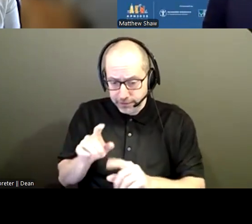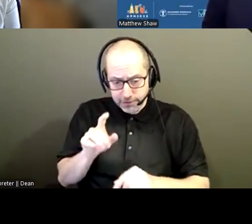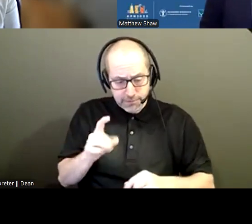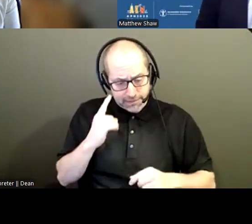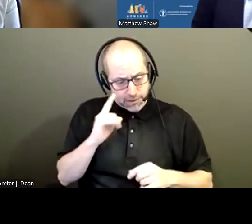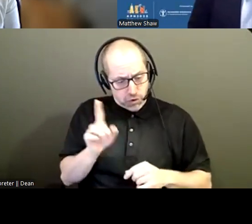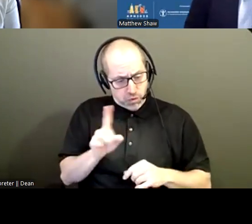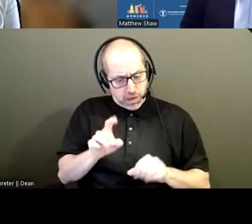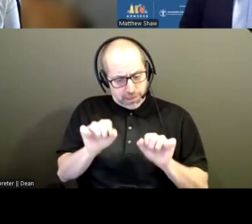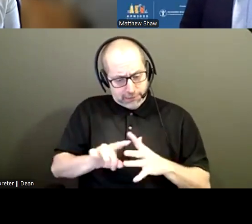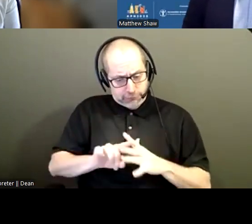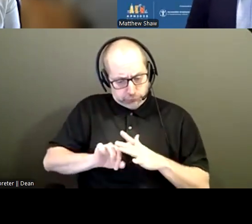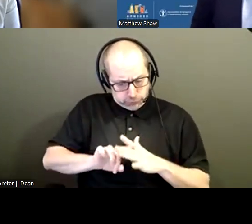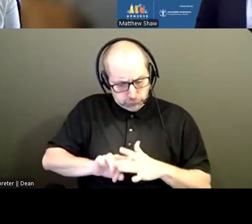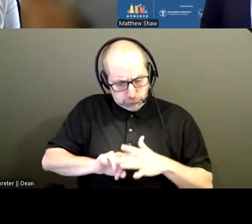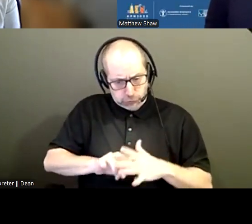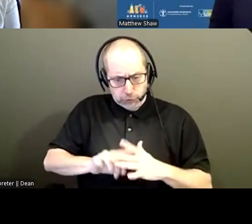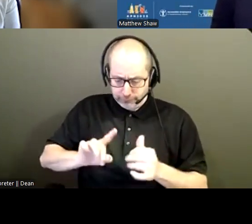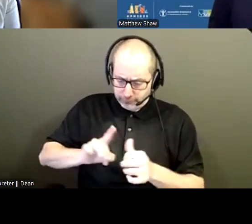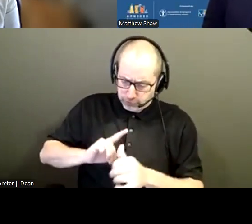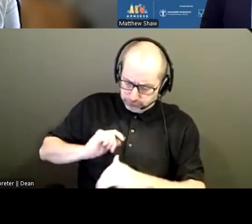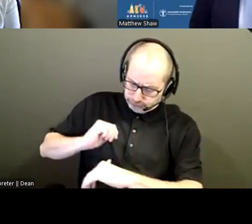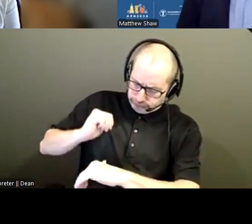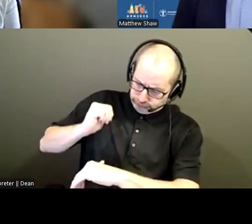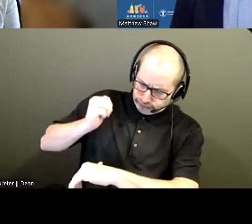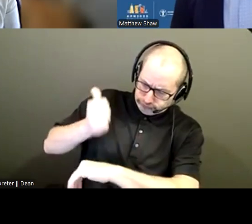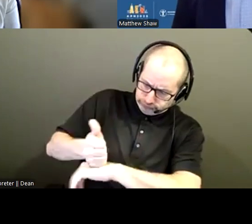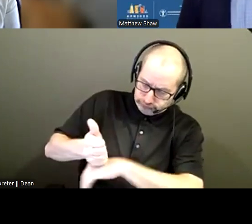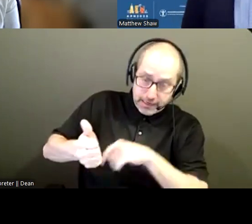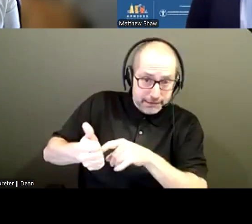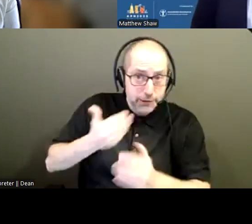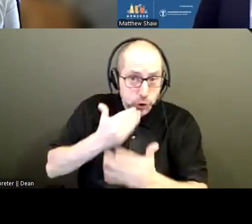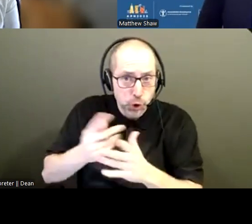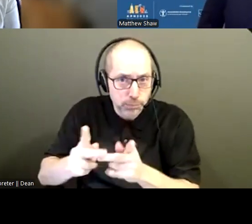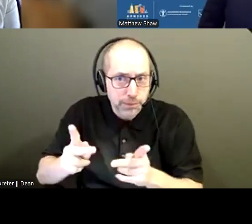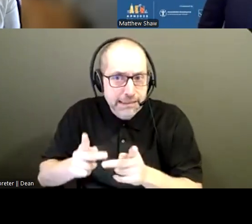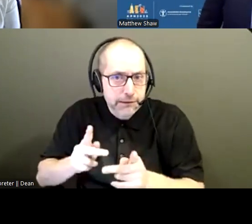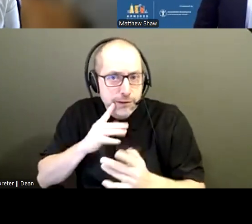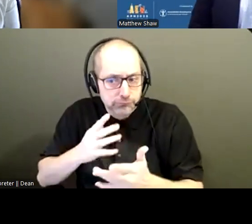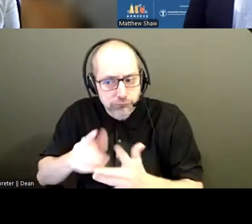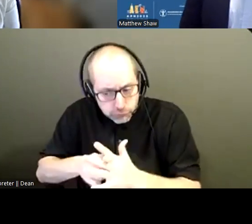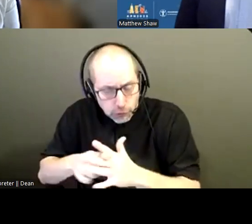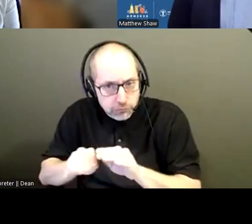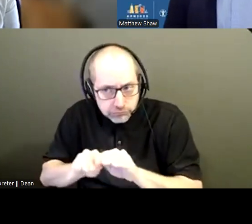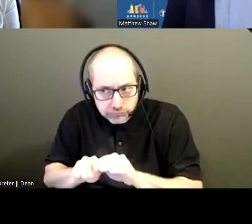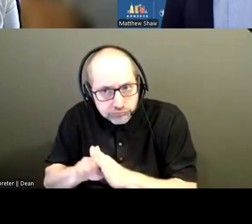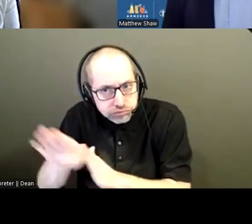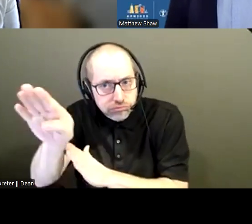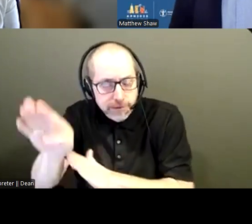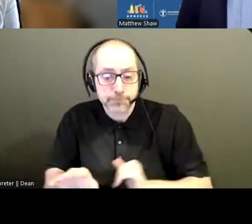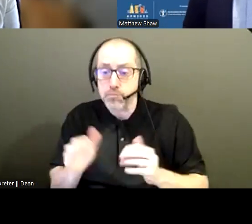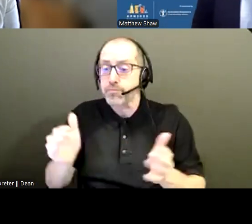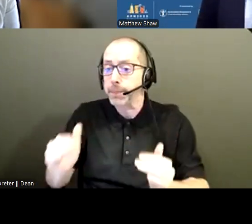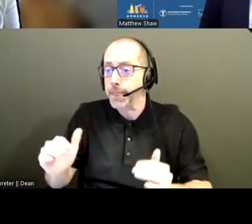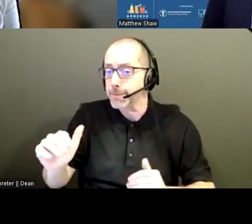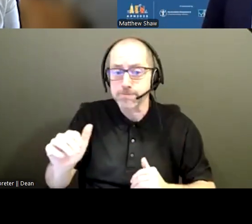this can be a really useful way to getting some traction. Thank you, Matthew. Amber, do you have